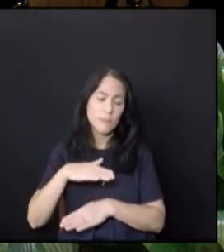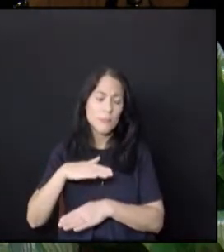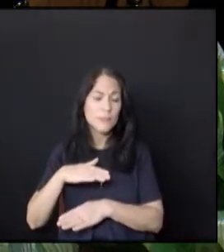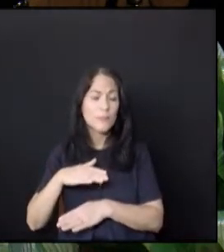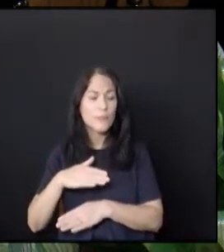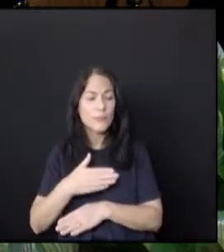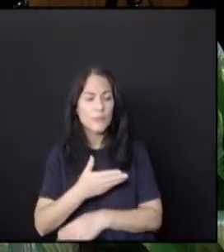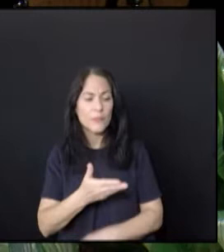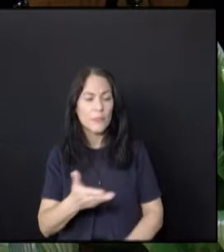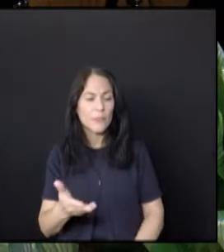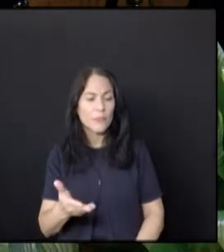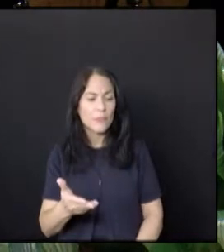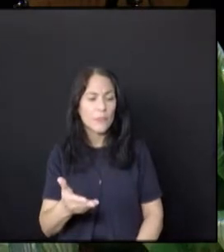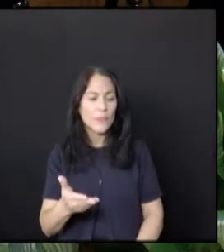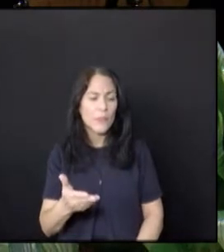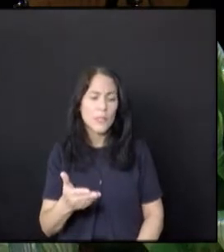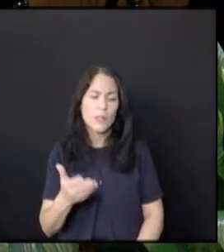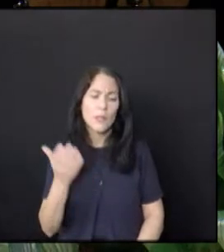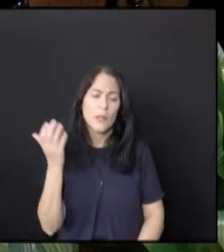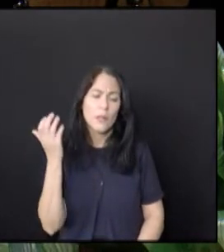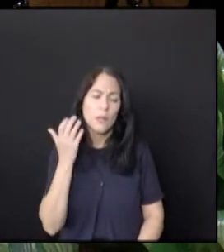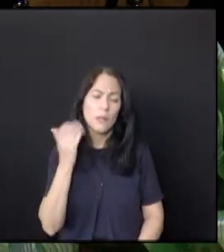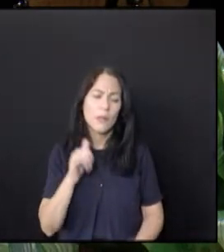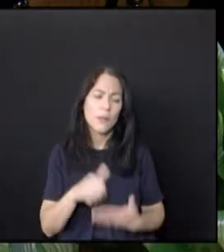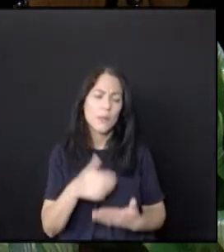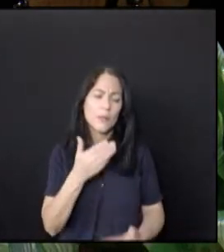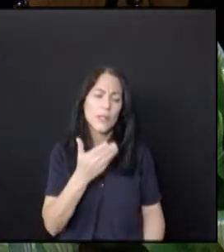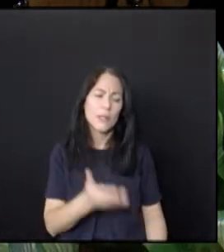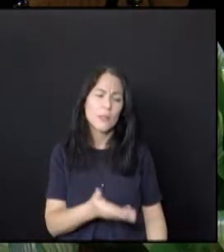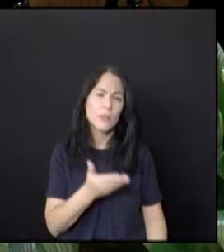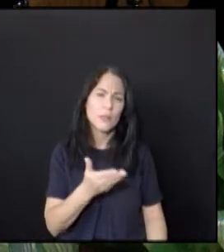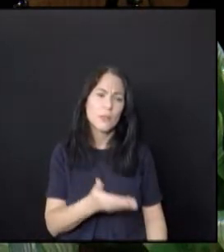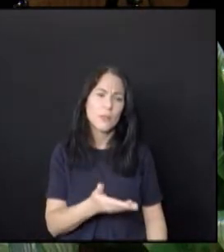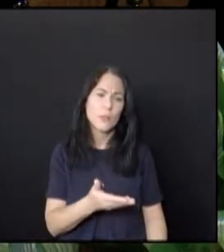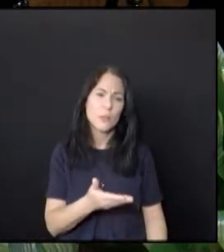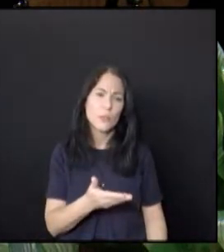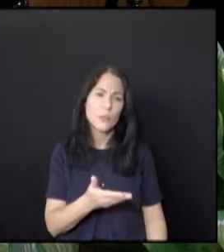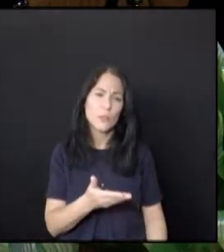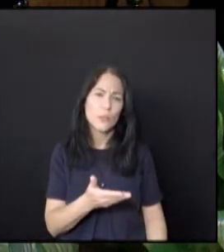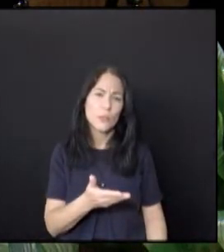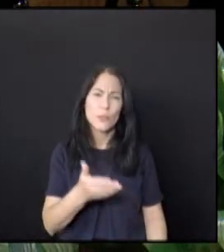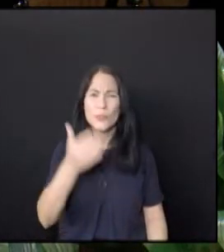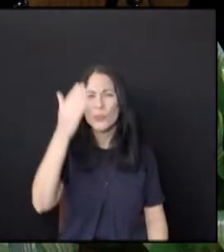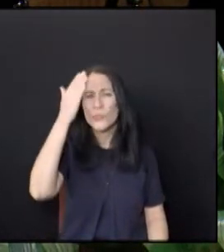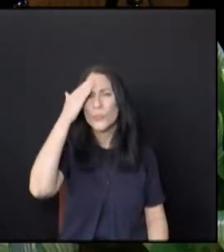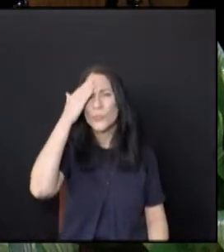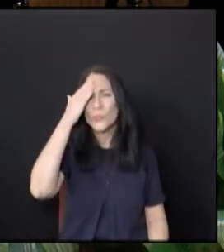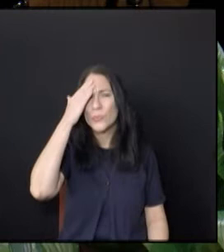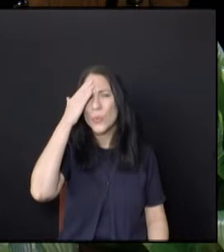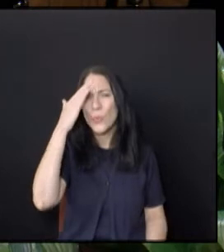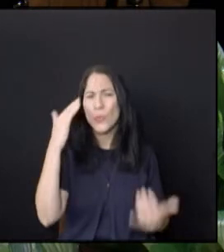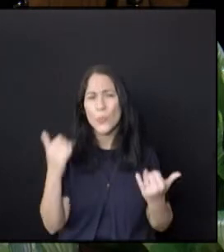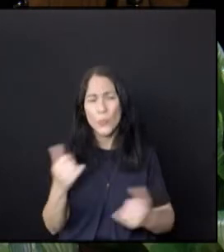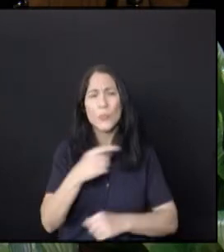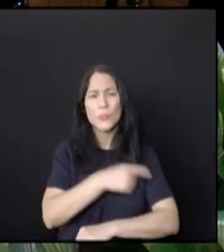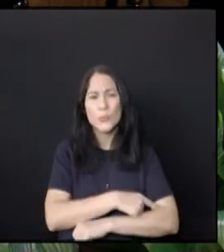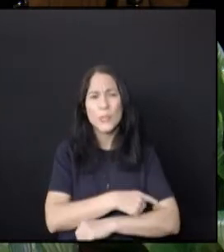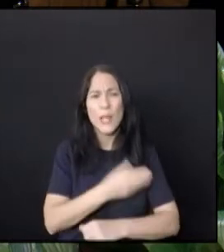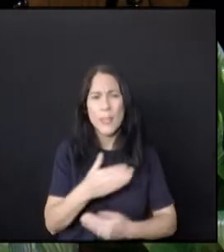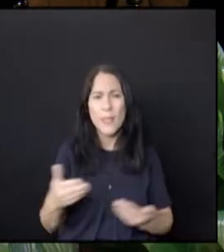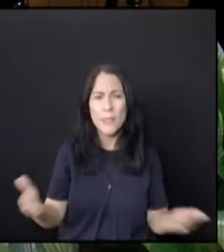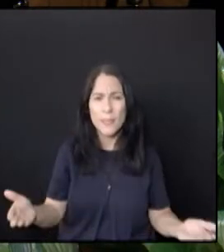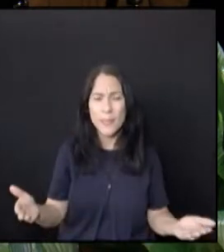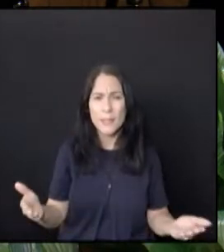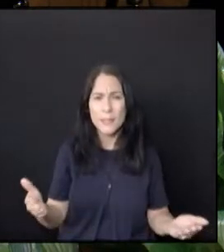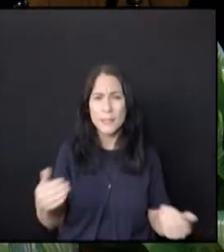saying, "Would that you, even you, had known on this day the things that make